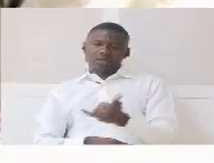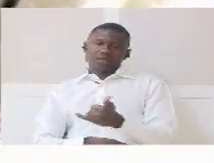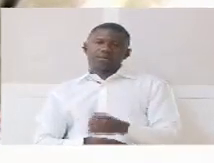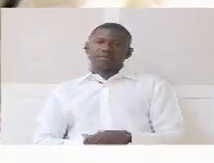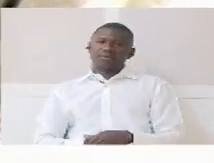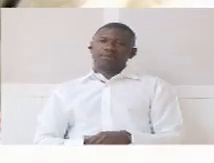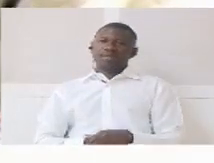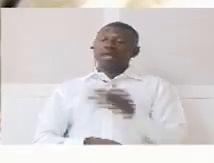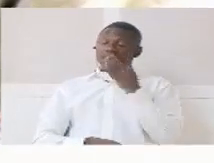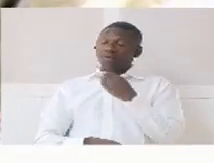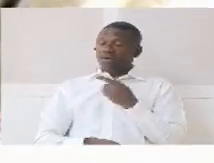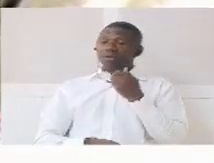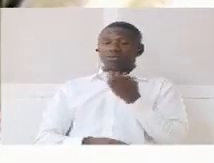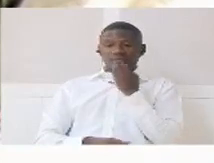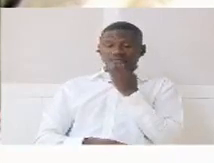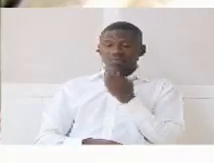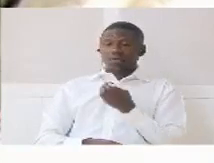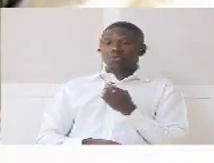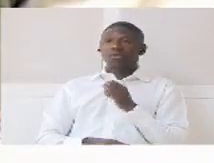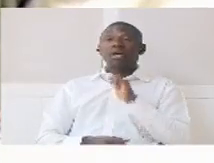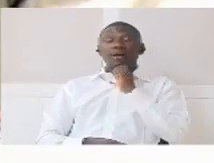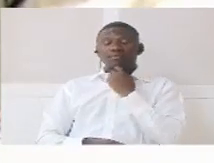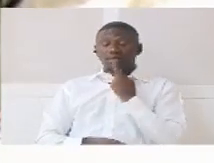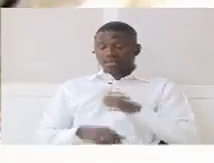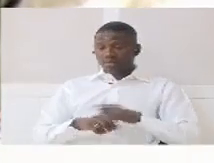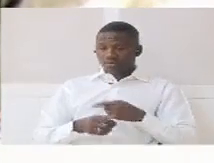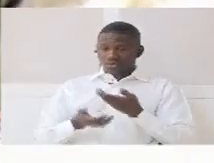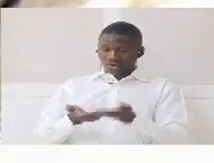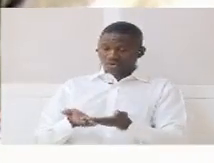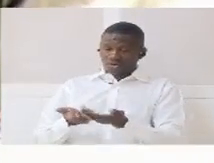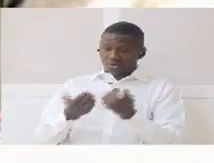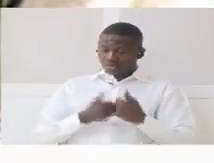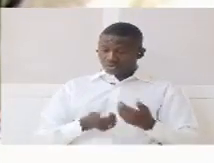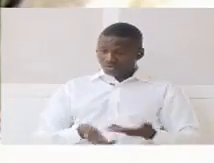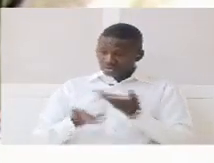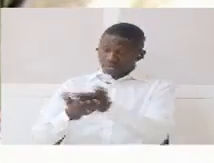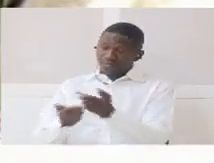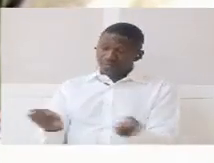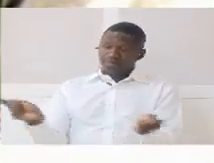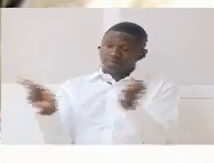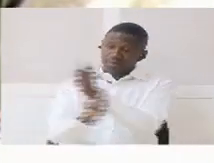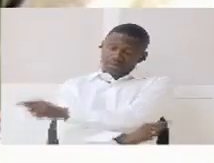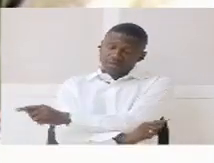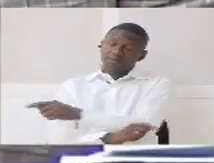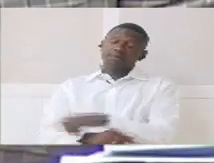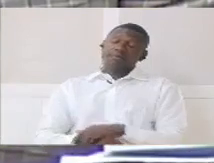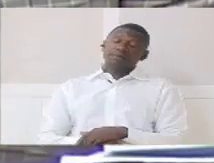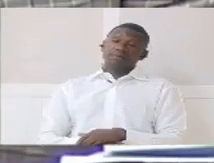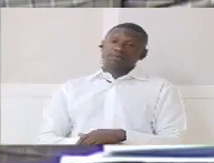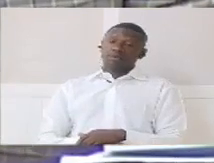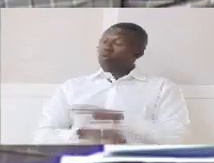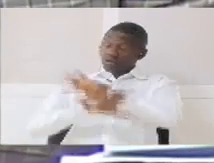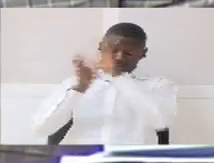And when your lunch comes, you hand it over. And he will give you the bedsheet. All those things happen there.